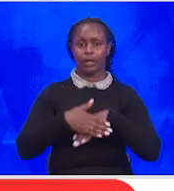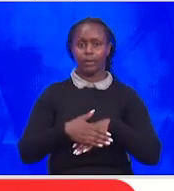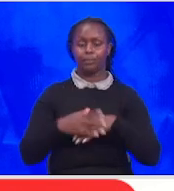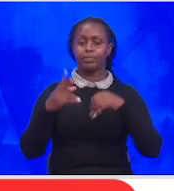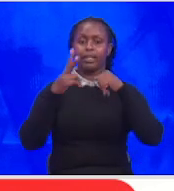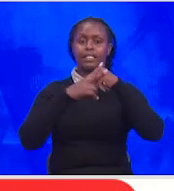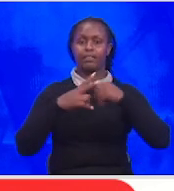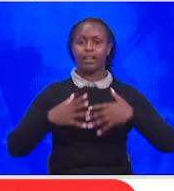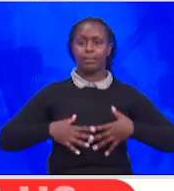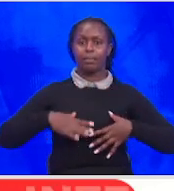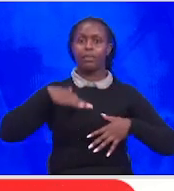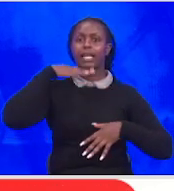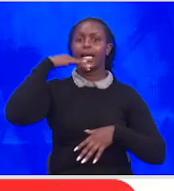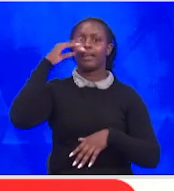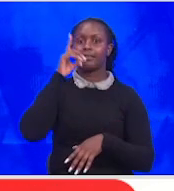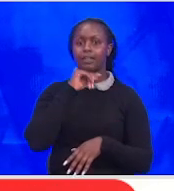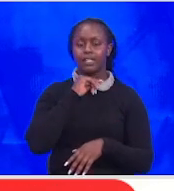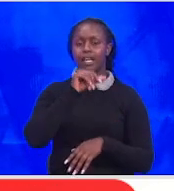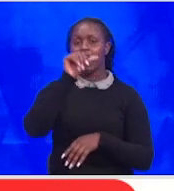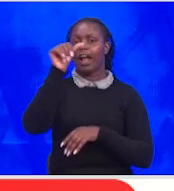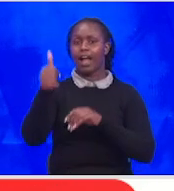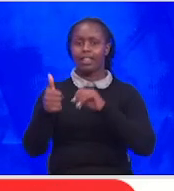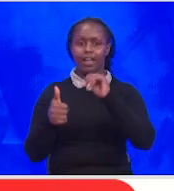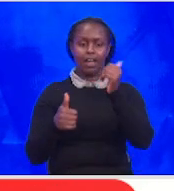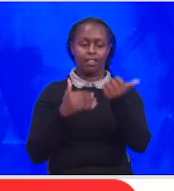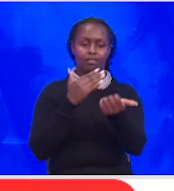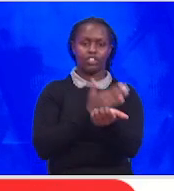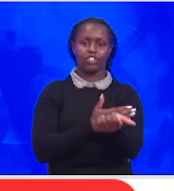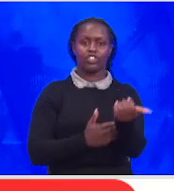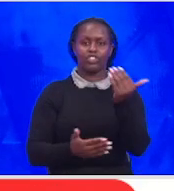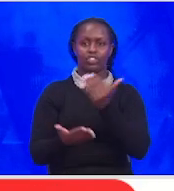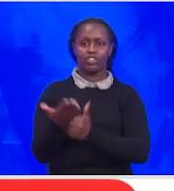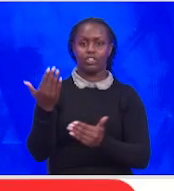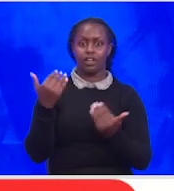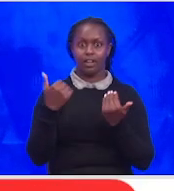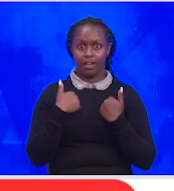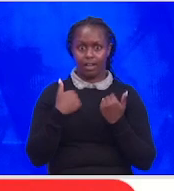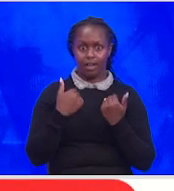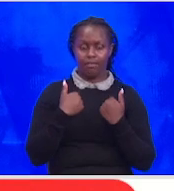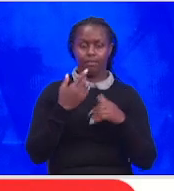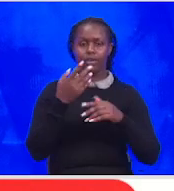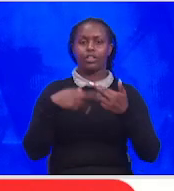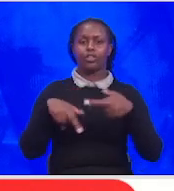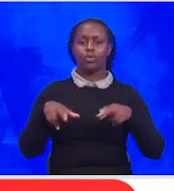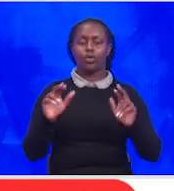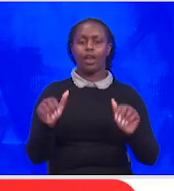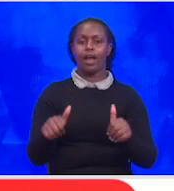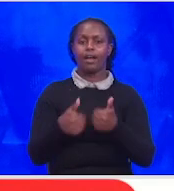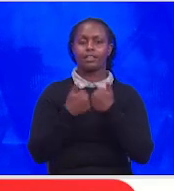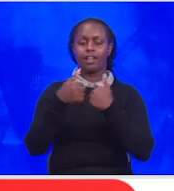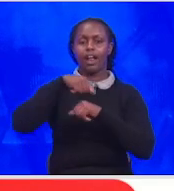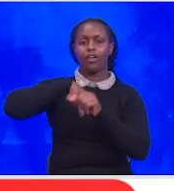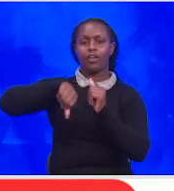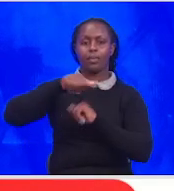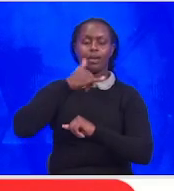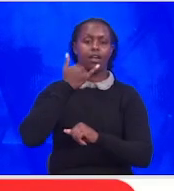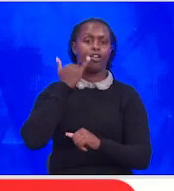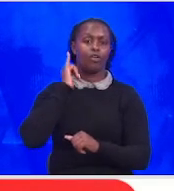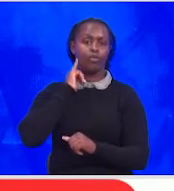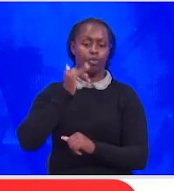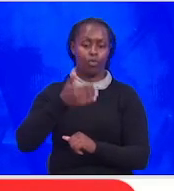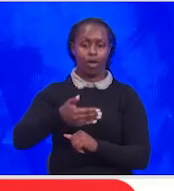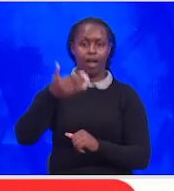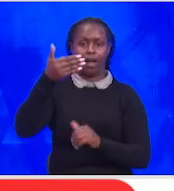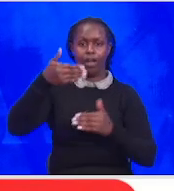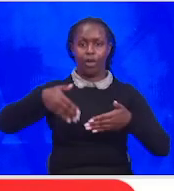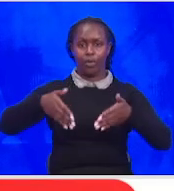have lost their lives and several others injured in a road accident at the Everready roundabout on the Nakuru-Eldoret highway.